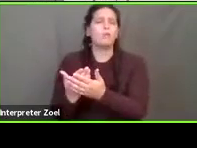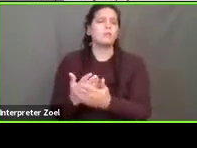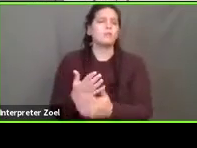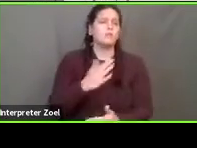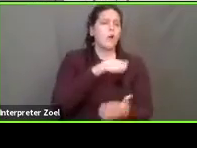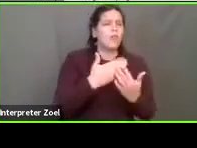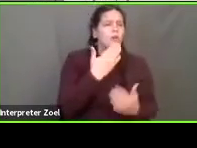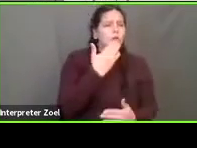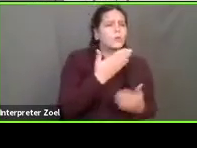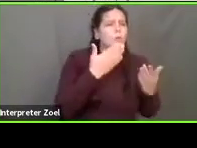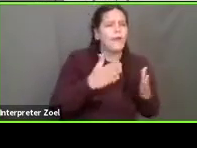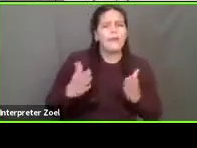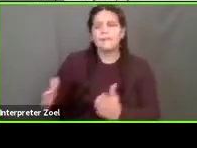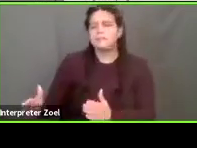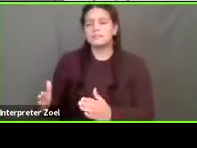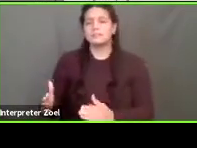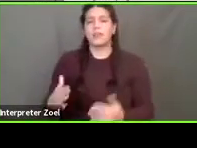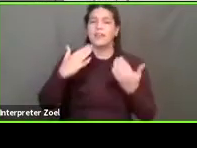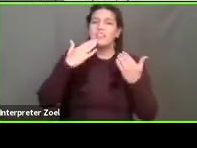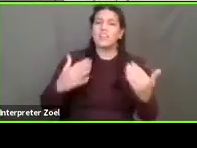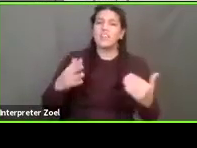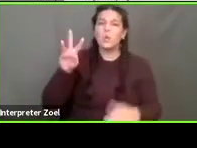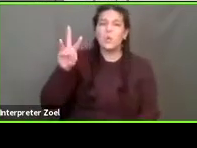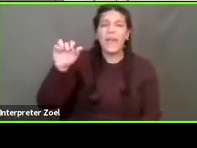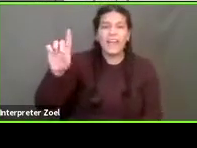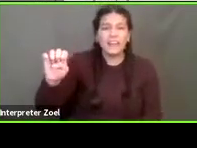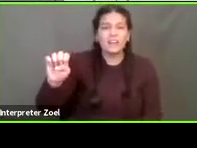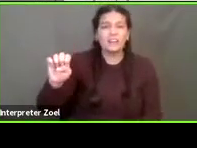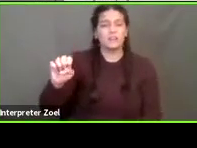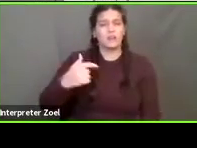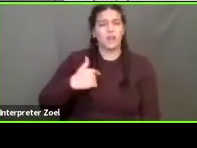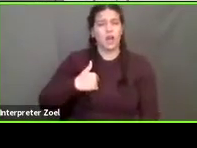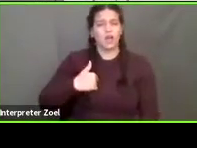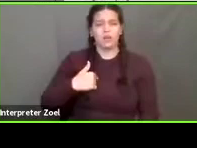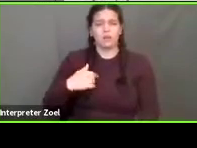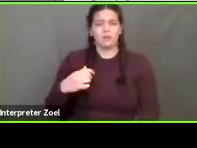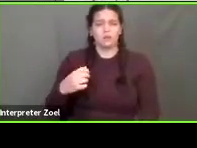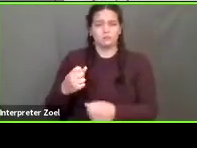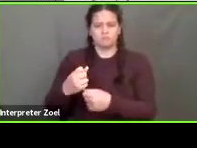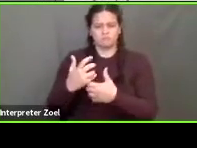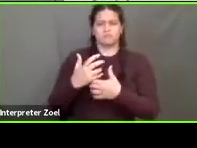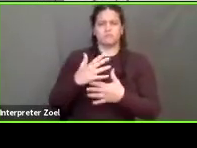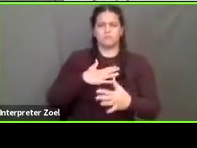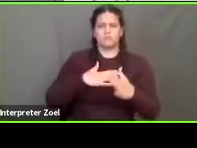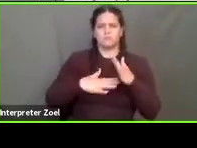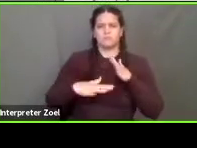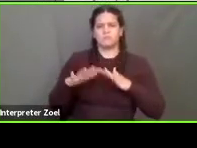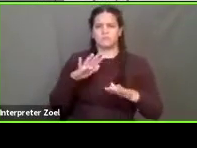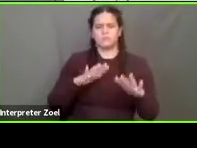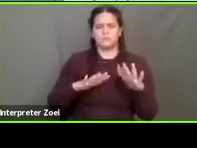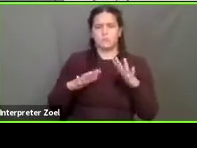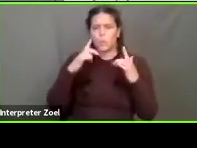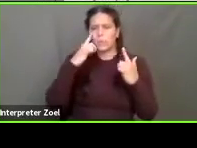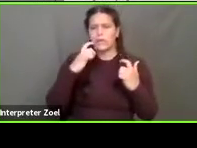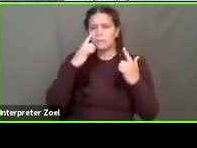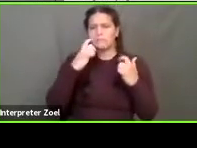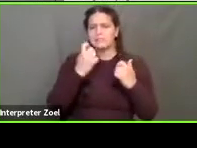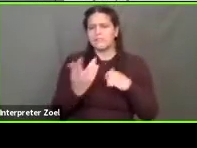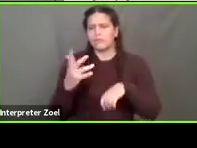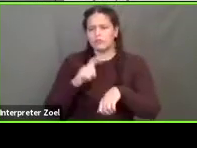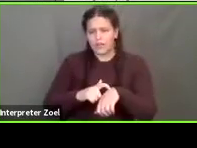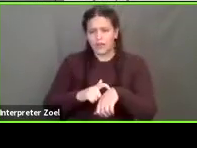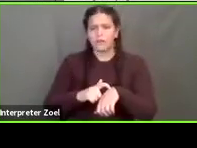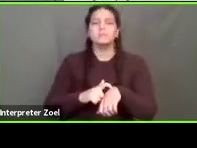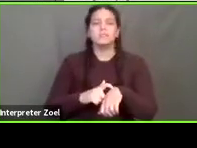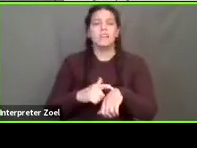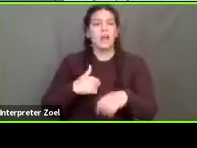much, Wade. You made me weep several times. Um, I'm here in California